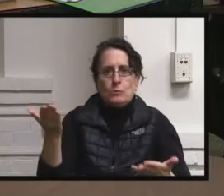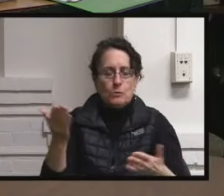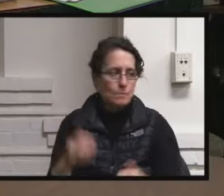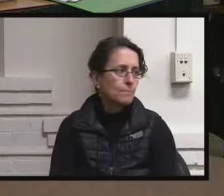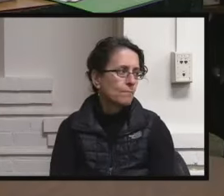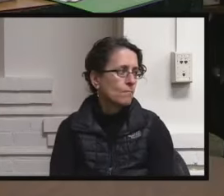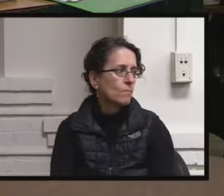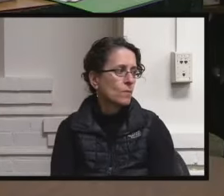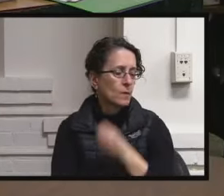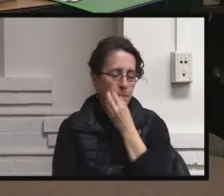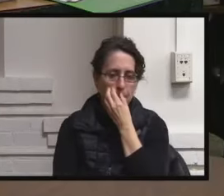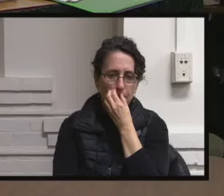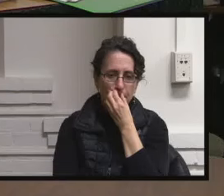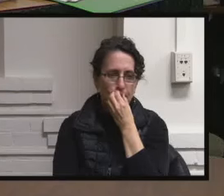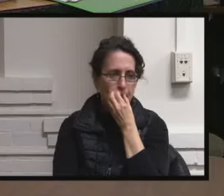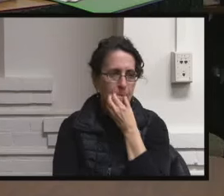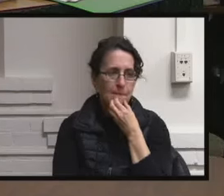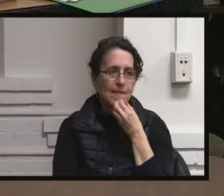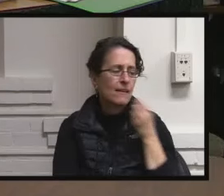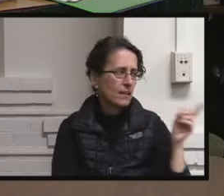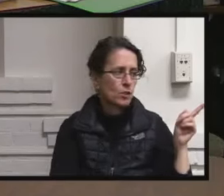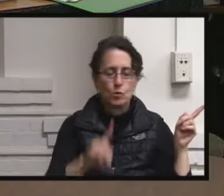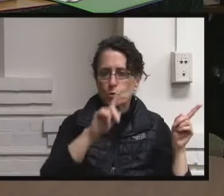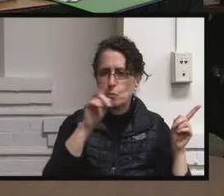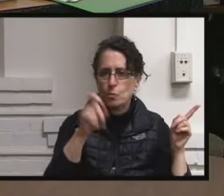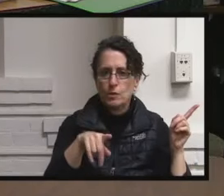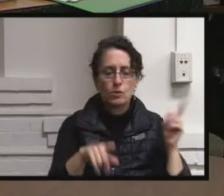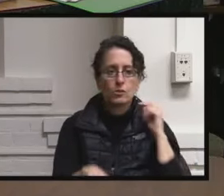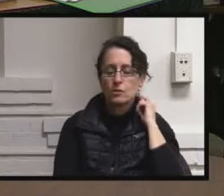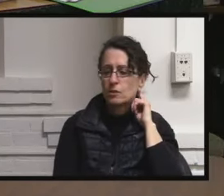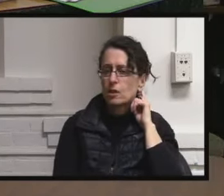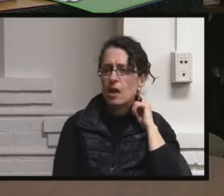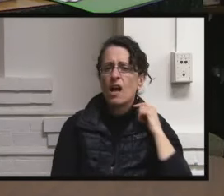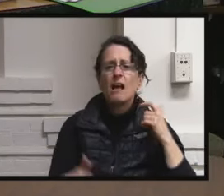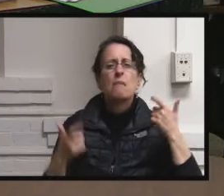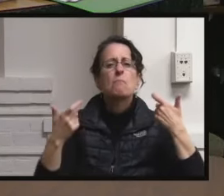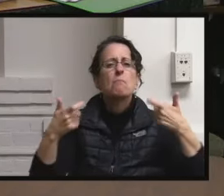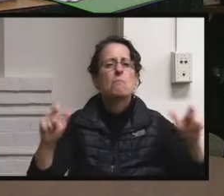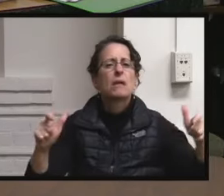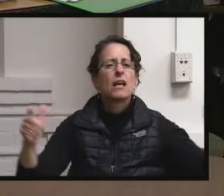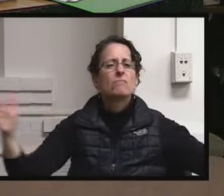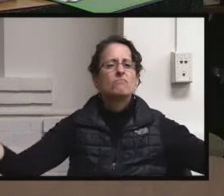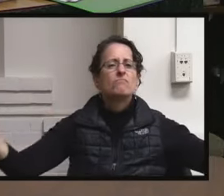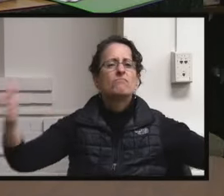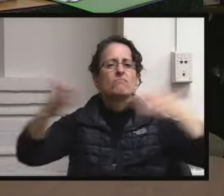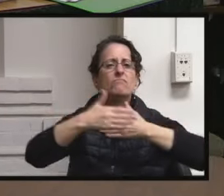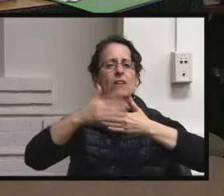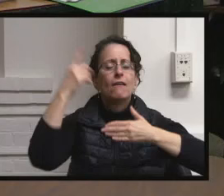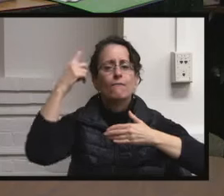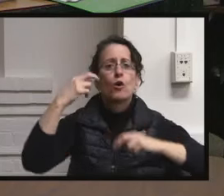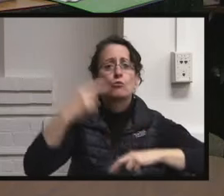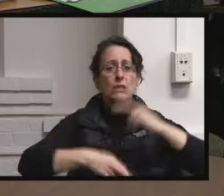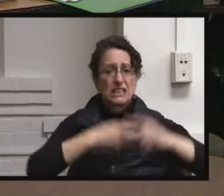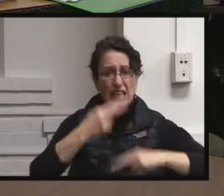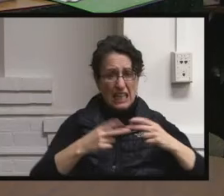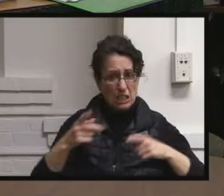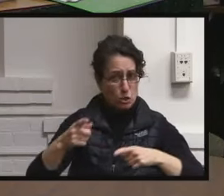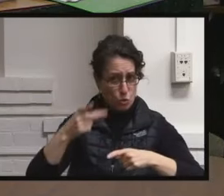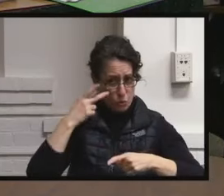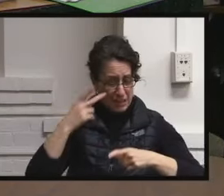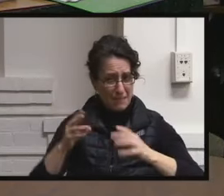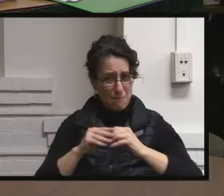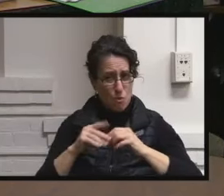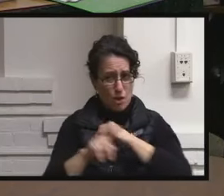too? Go for it. Have the roll-off containers have more trash in them now? The recycling, the Fairground